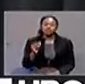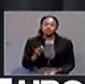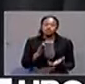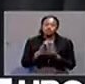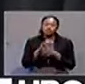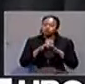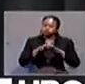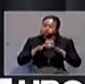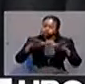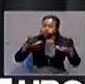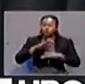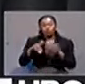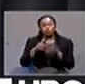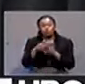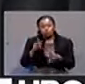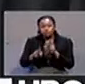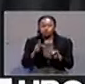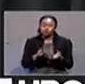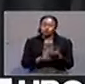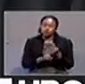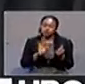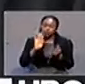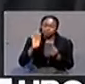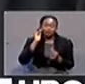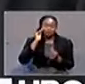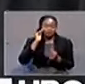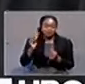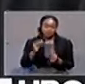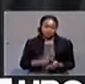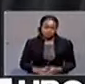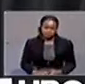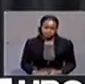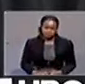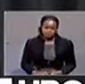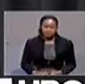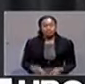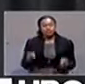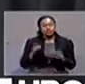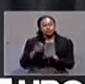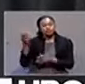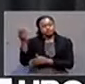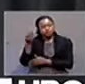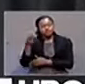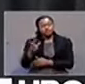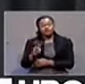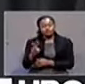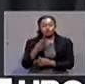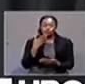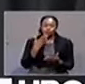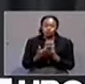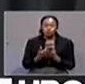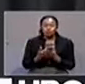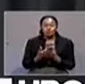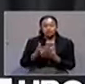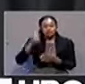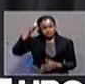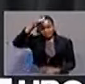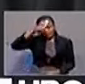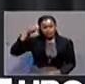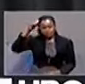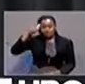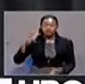almost everybody who needed support. He was preaching good Samaritanism. He always urged